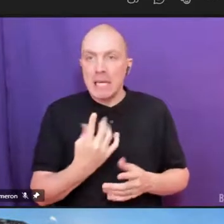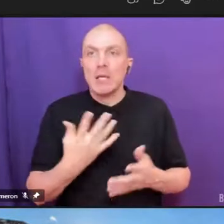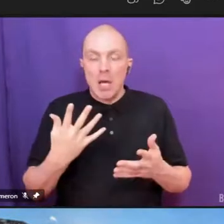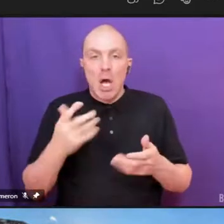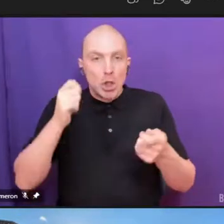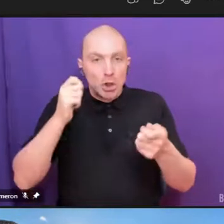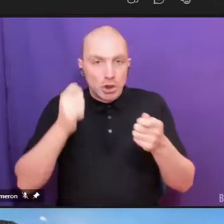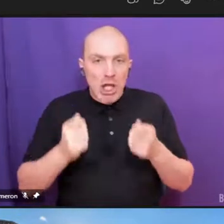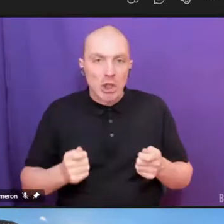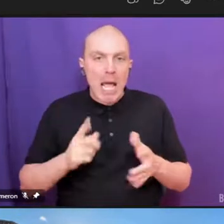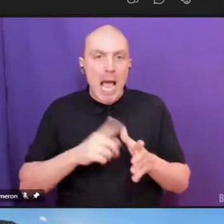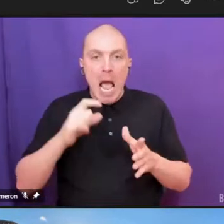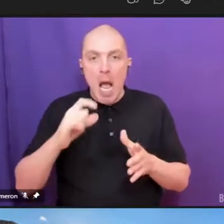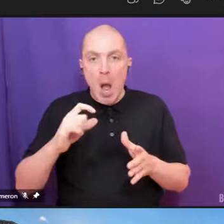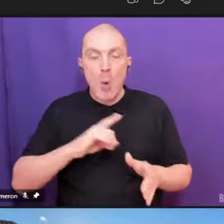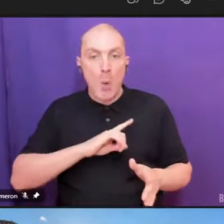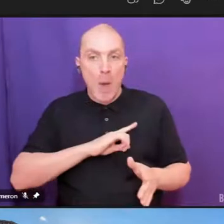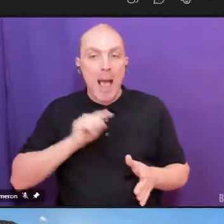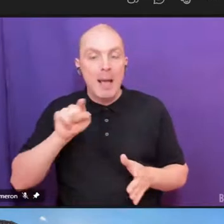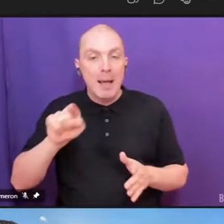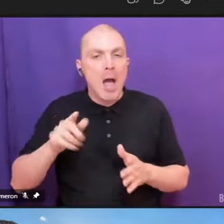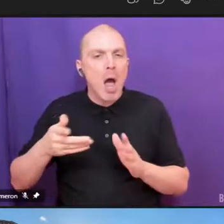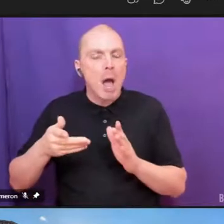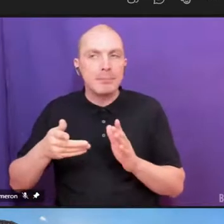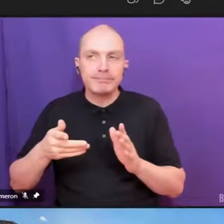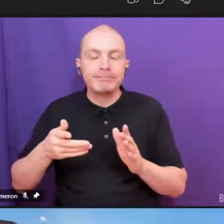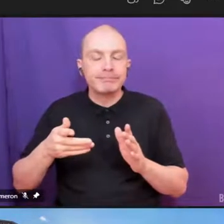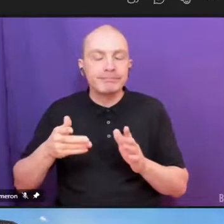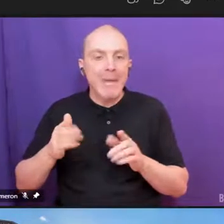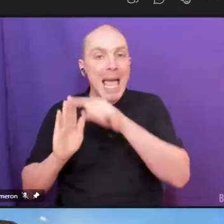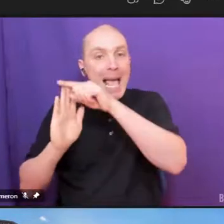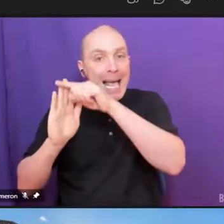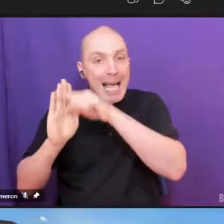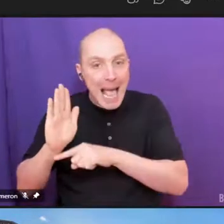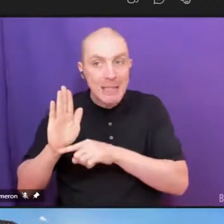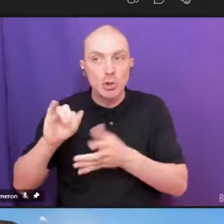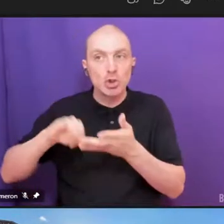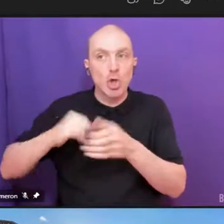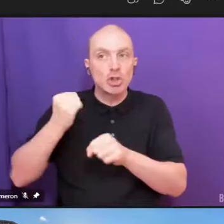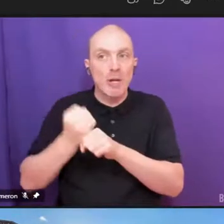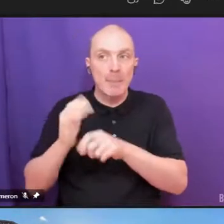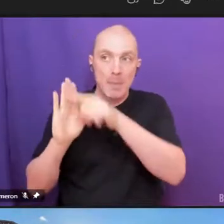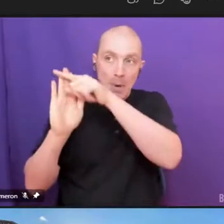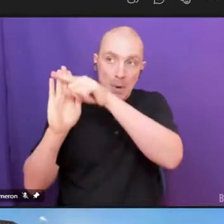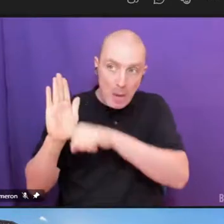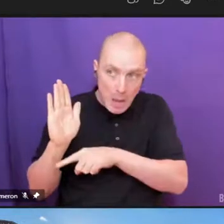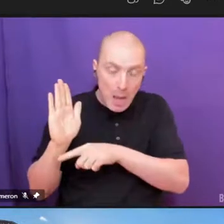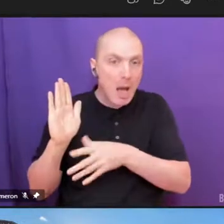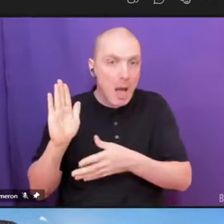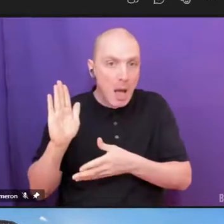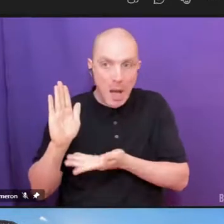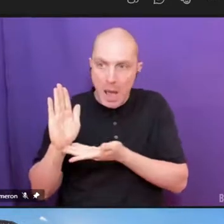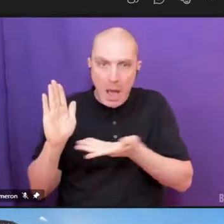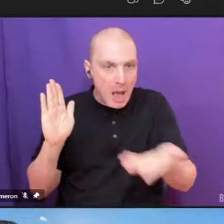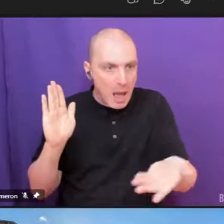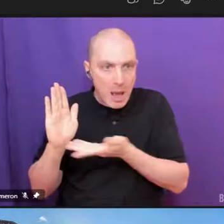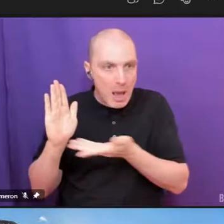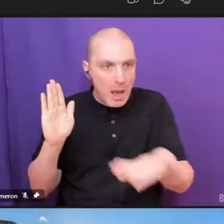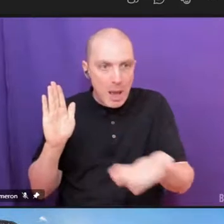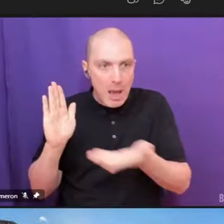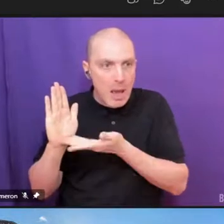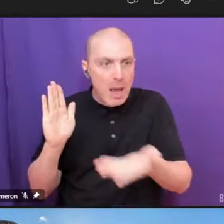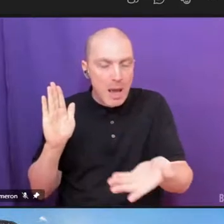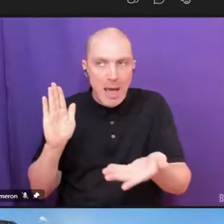updated, often late guidance that was being received on the accounting treatment for specific funding streams, which